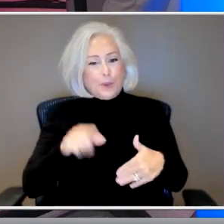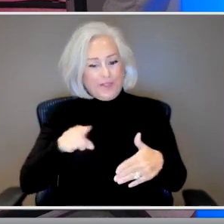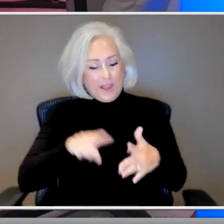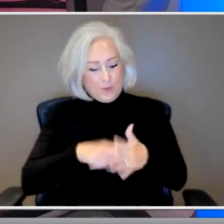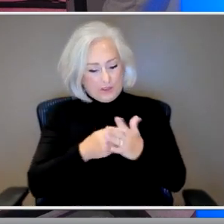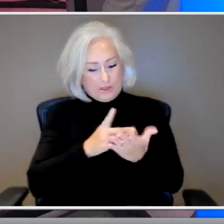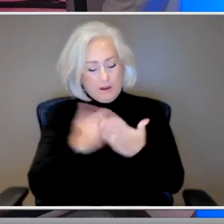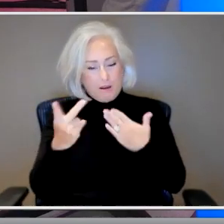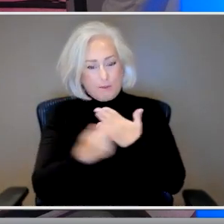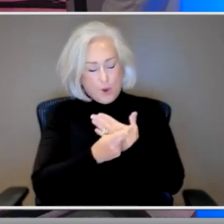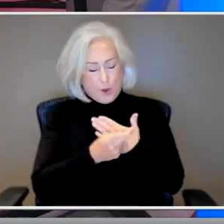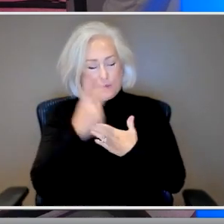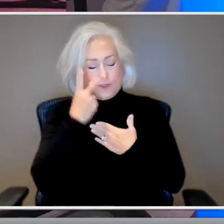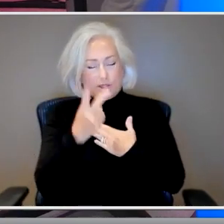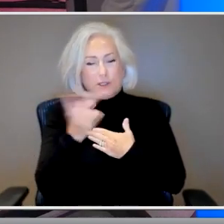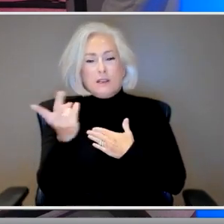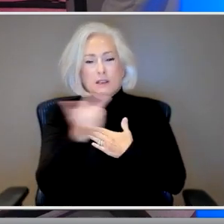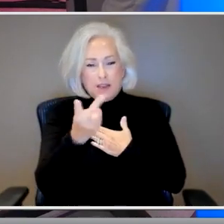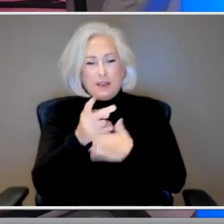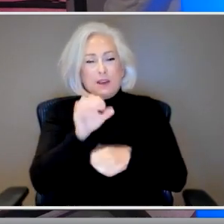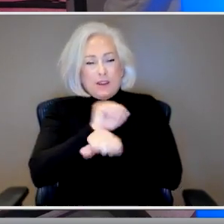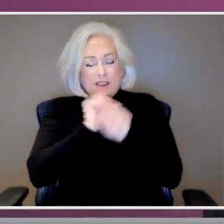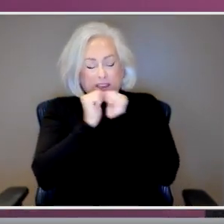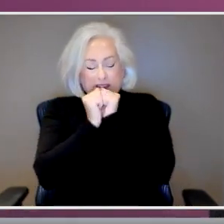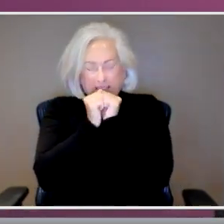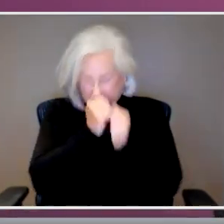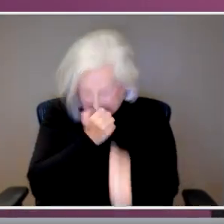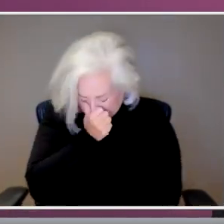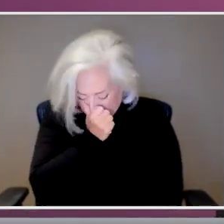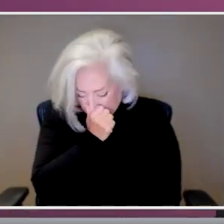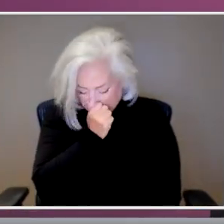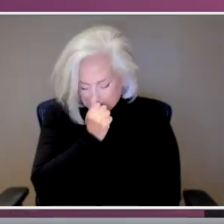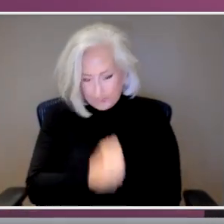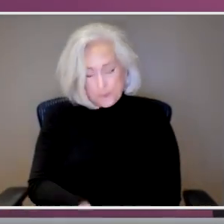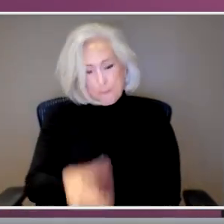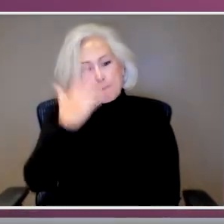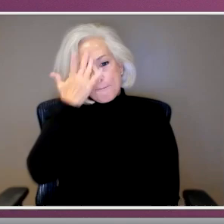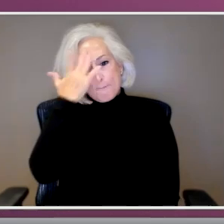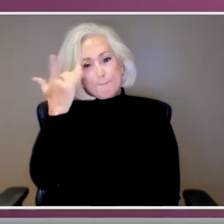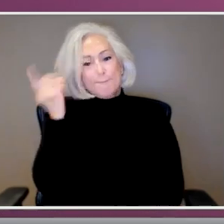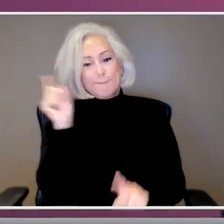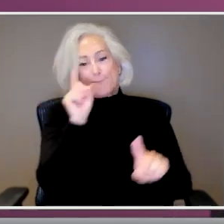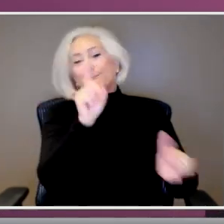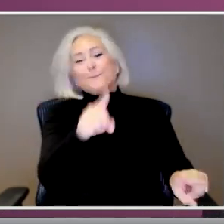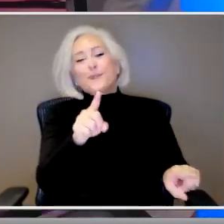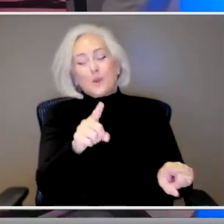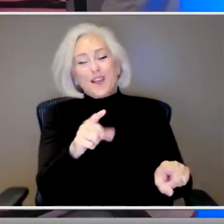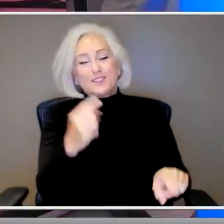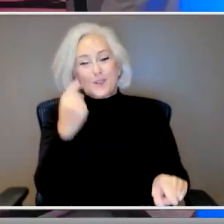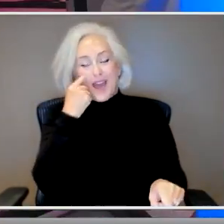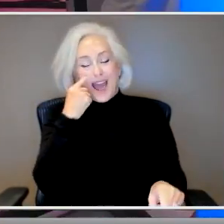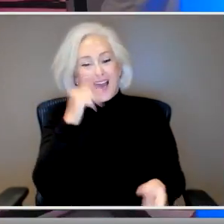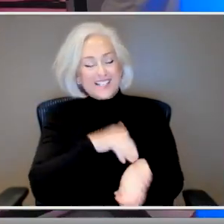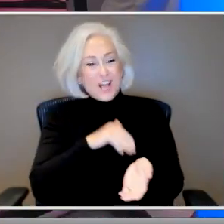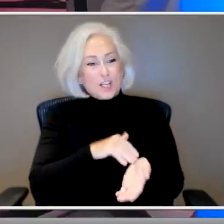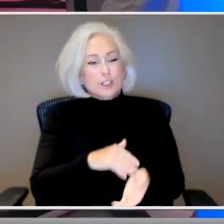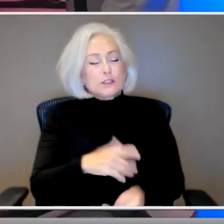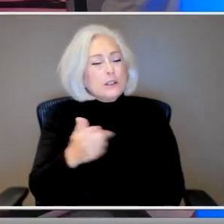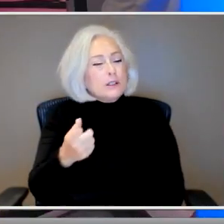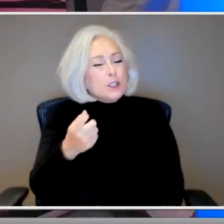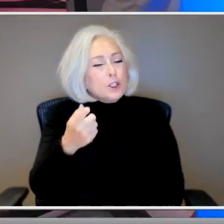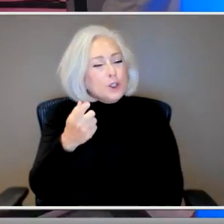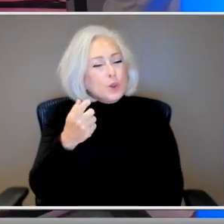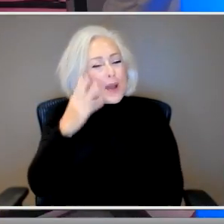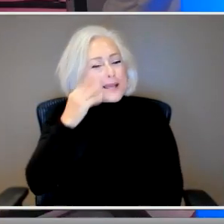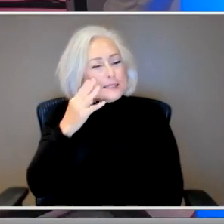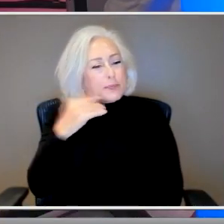to save people like Vicki. That's why I went to the eye doctor, because it was an eye thing. What were you experiencing in your right eye that made you go to